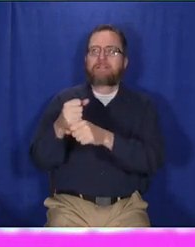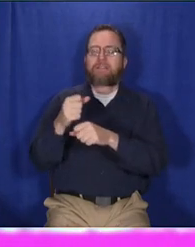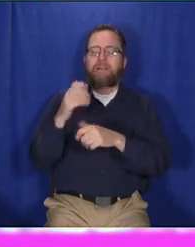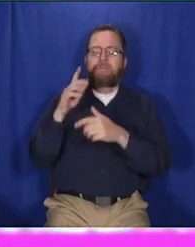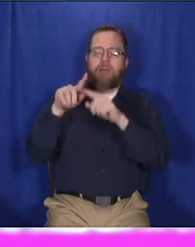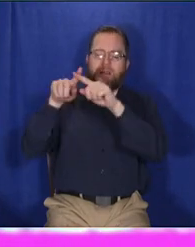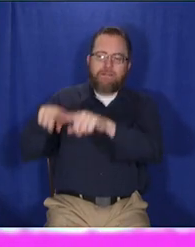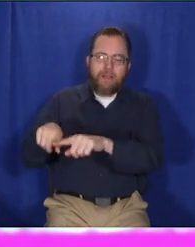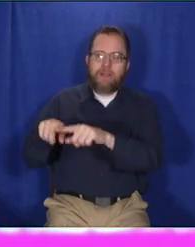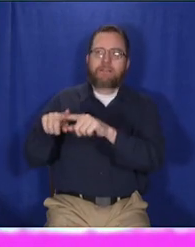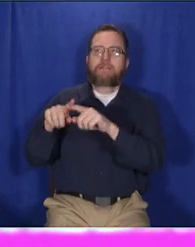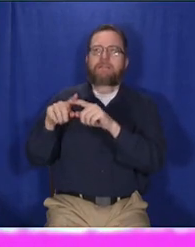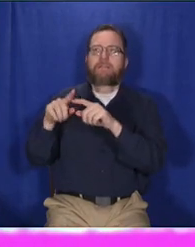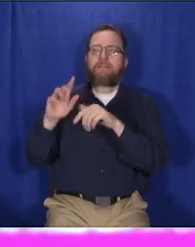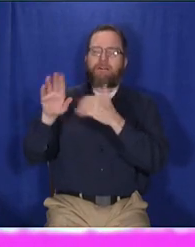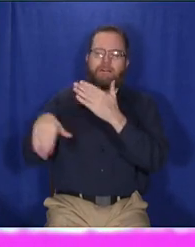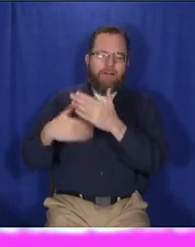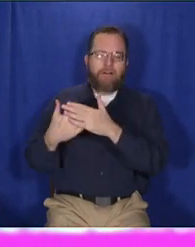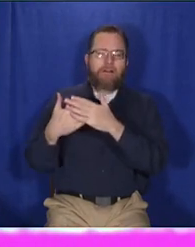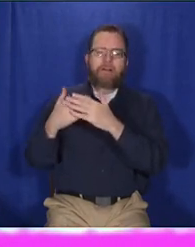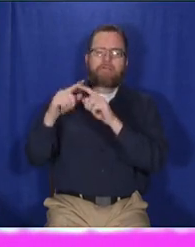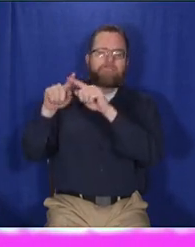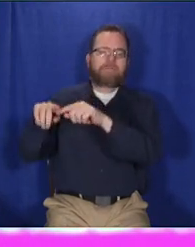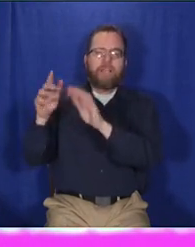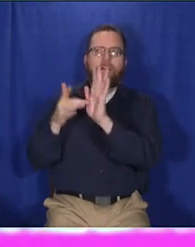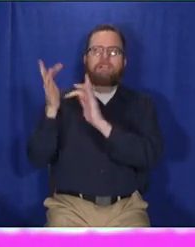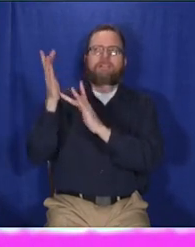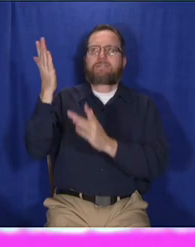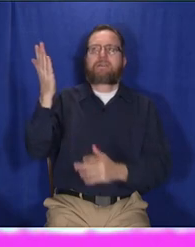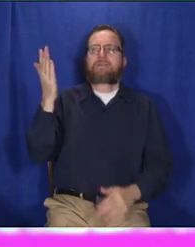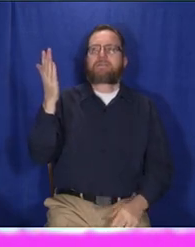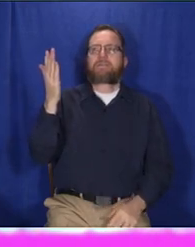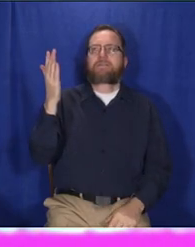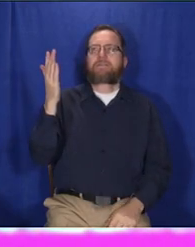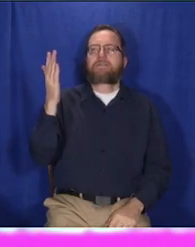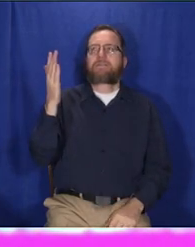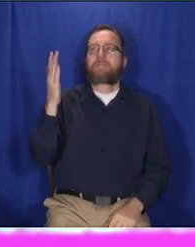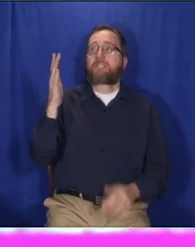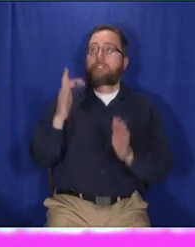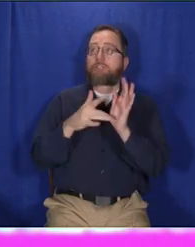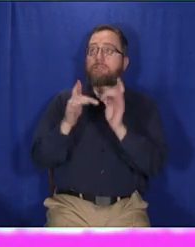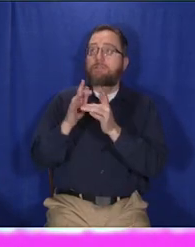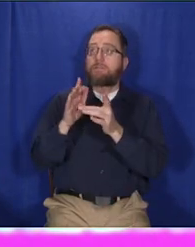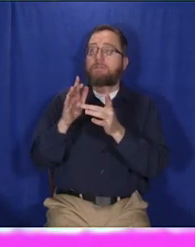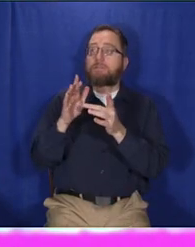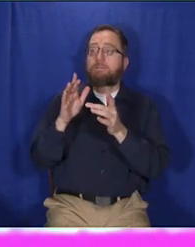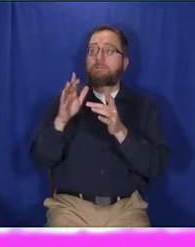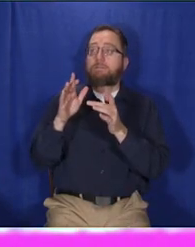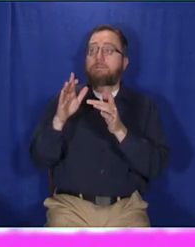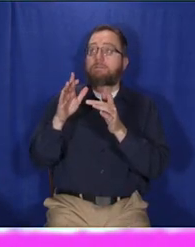on Jesus. And his credit becomes my credit.